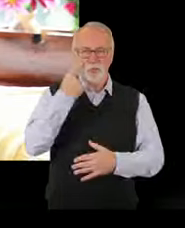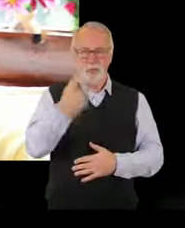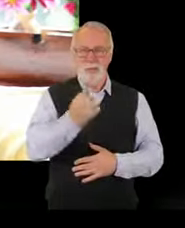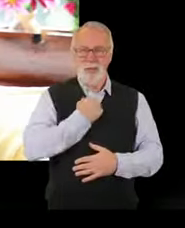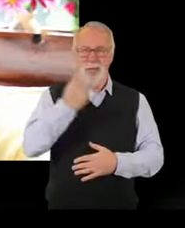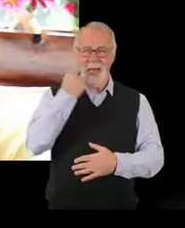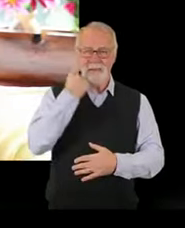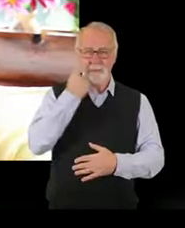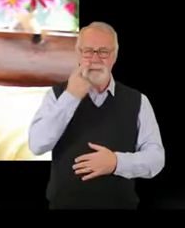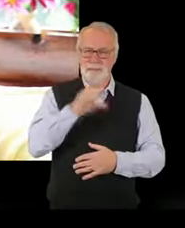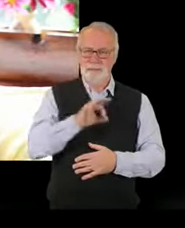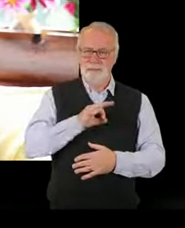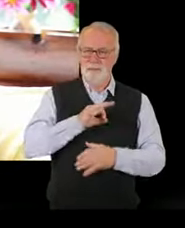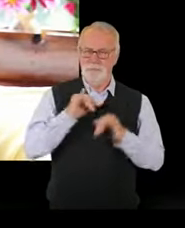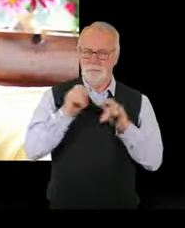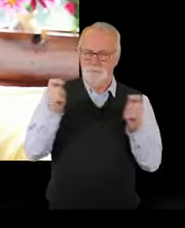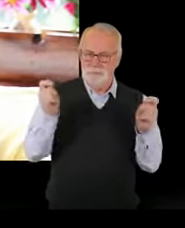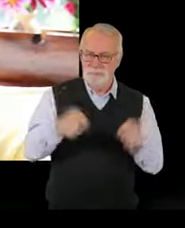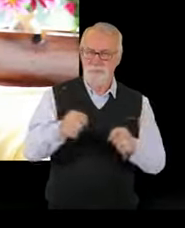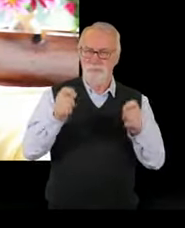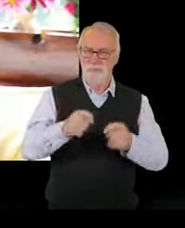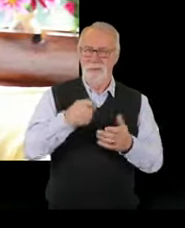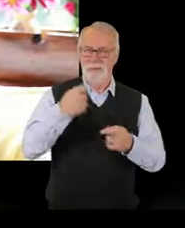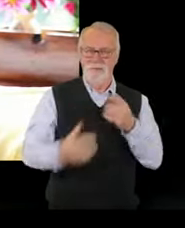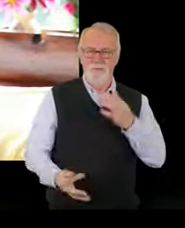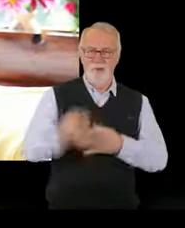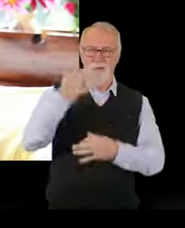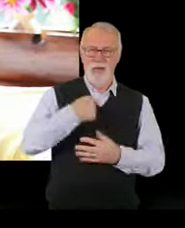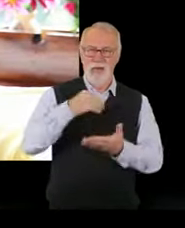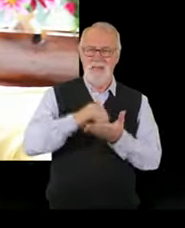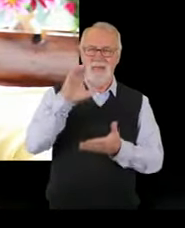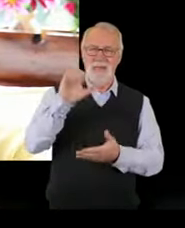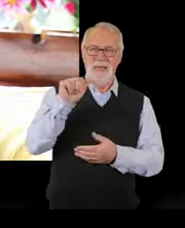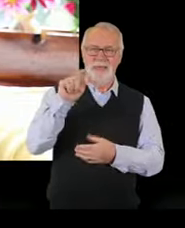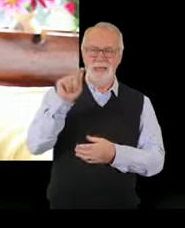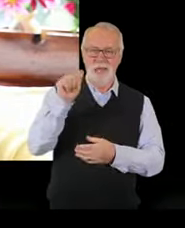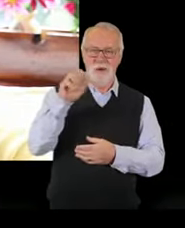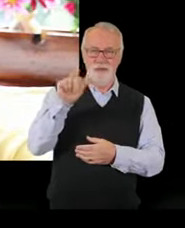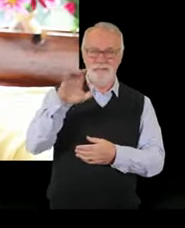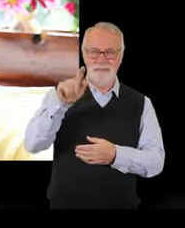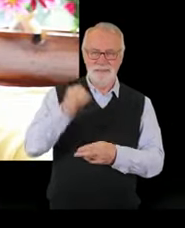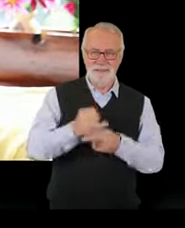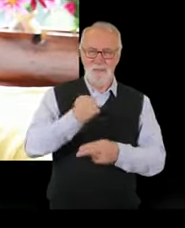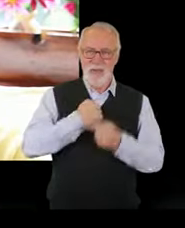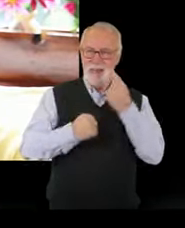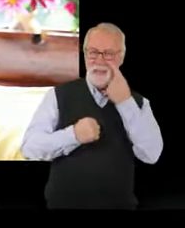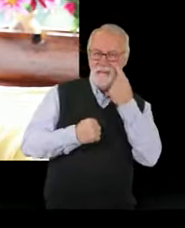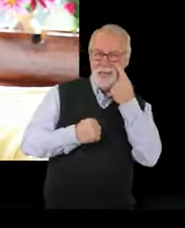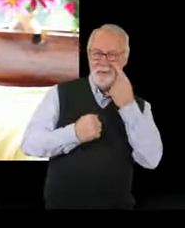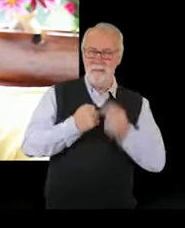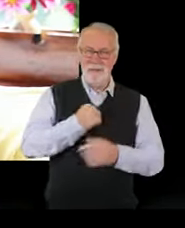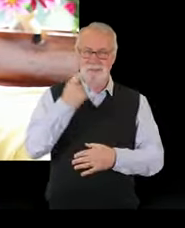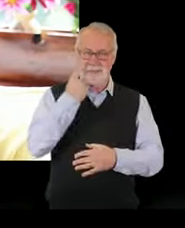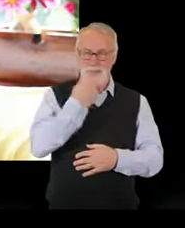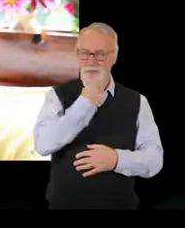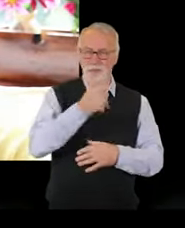As of about five years ago I noticed my eyesight getting much worse. Then I